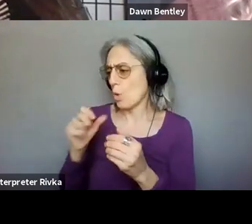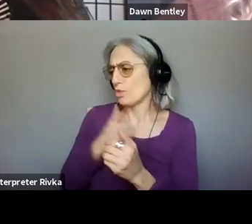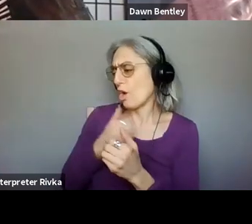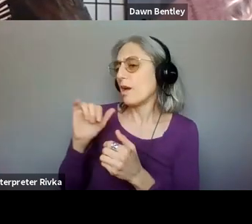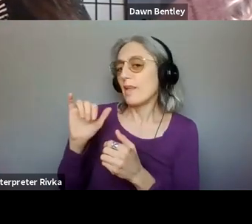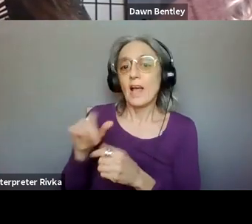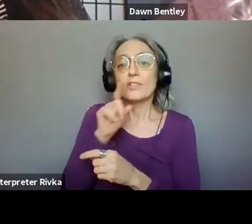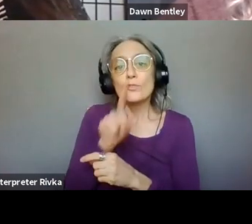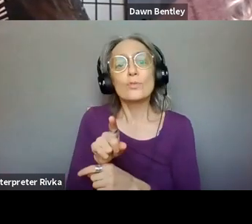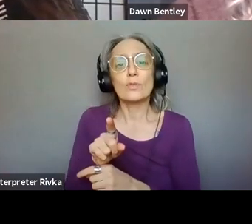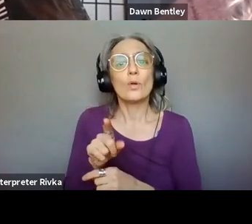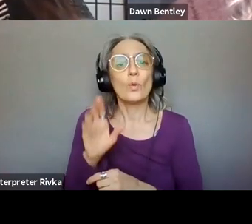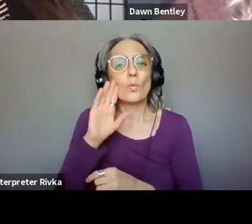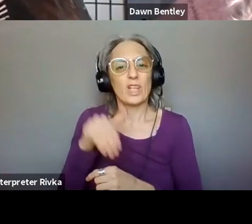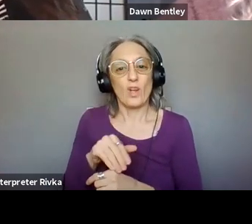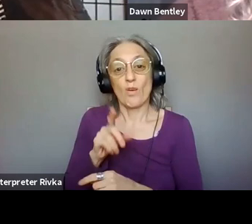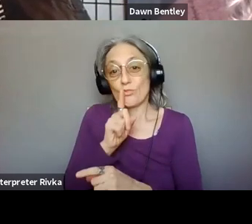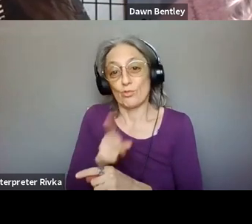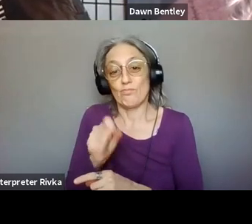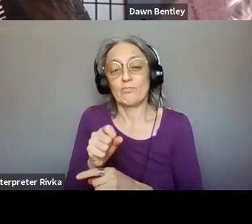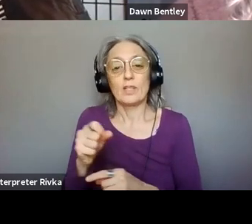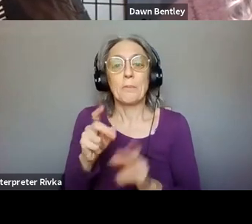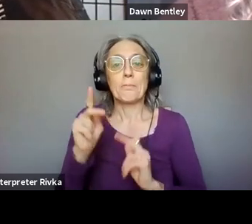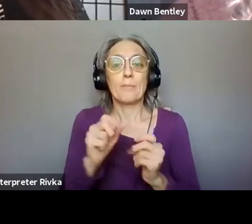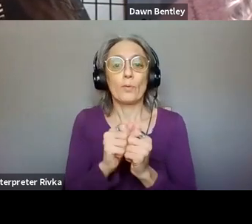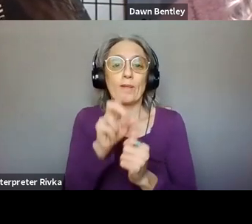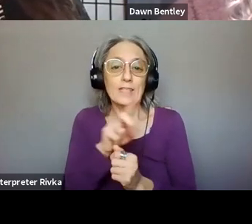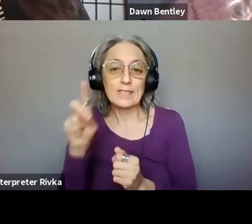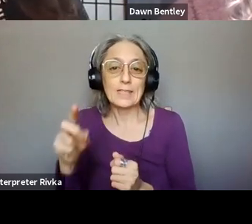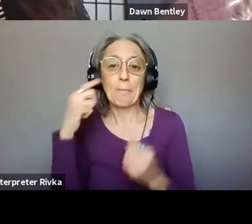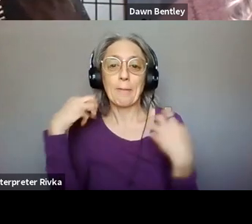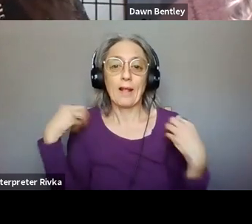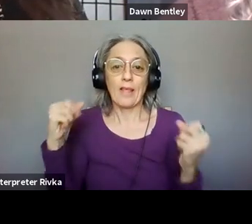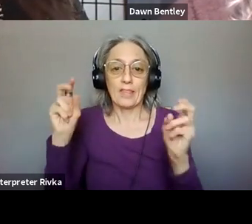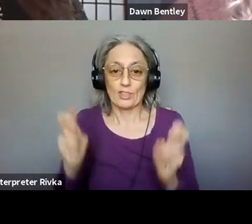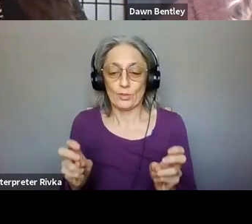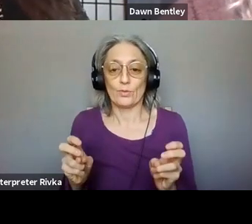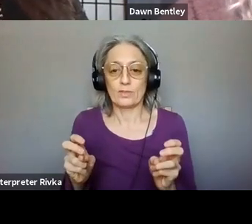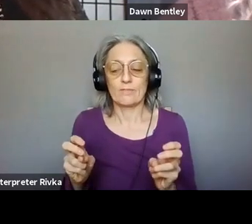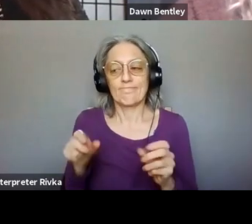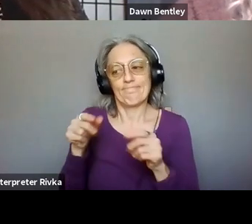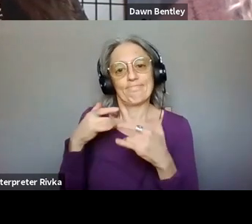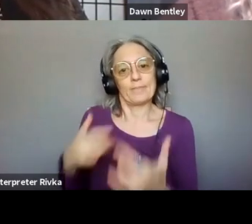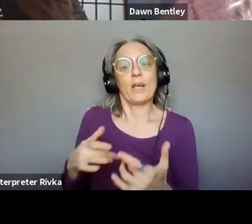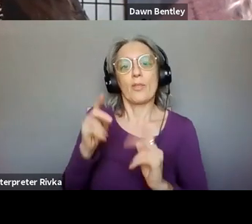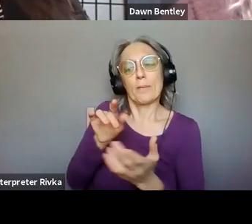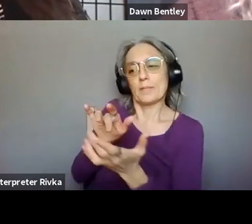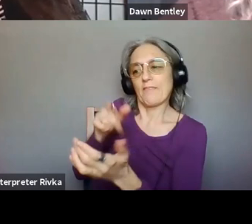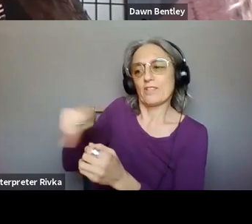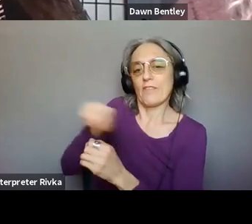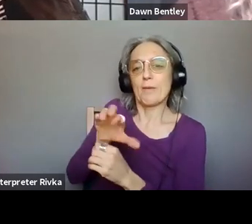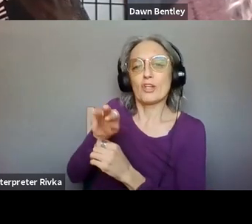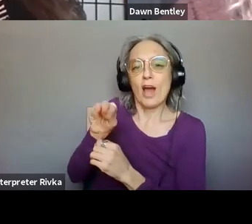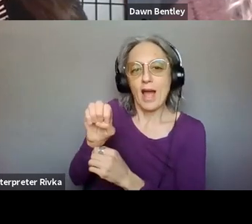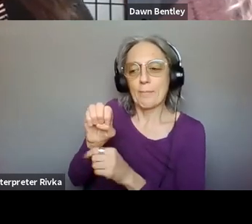That's absolutely true. We know that to be true. People with mental health and developmental disabilities are far more likely to be the victims of crime than they are to be the perpetrators